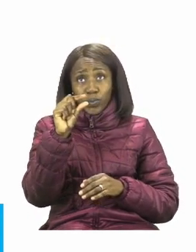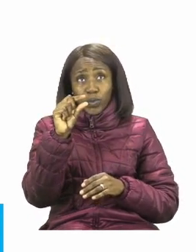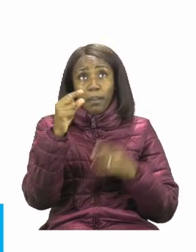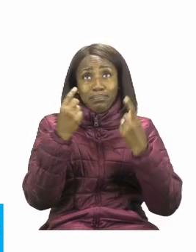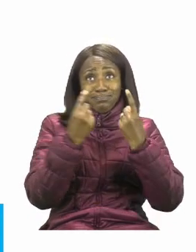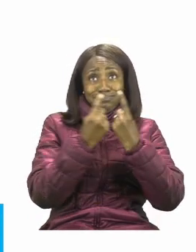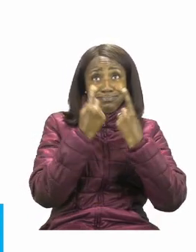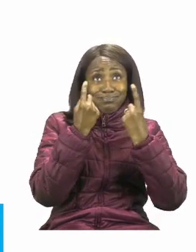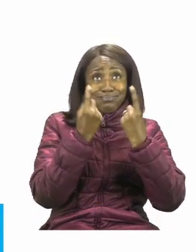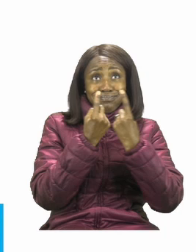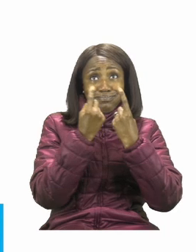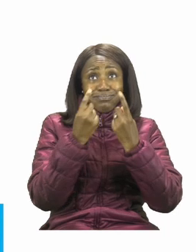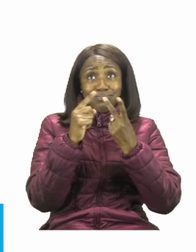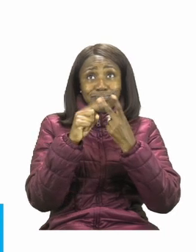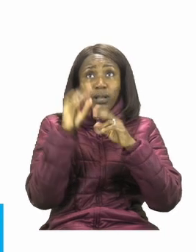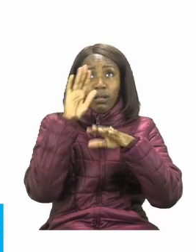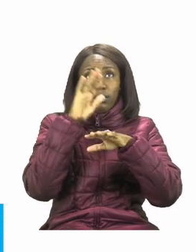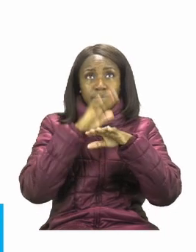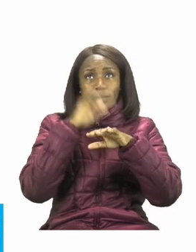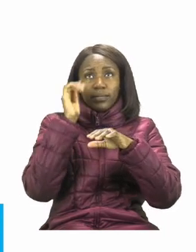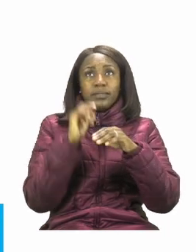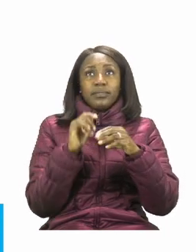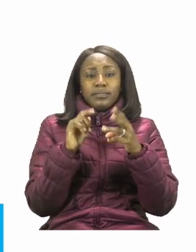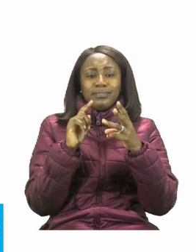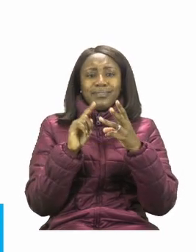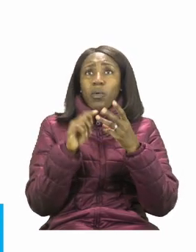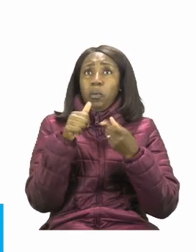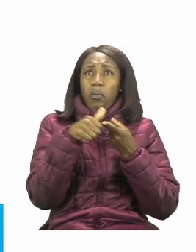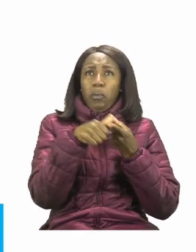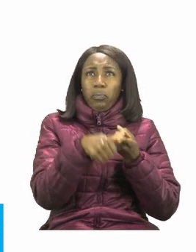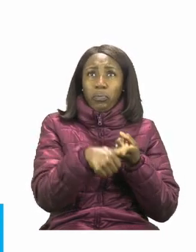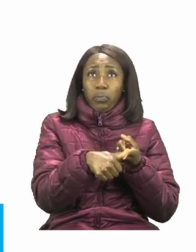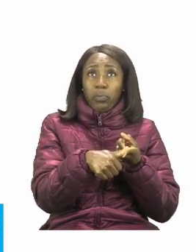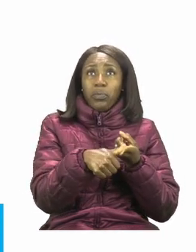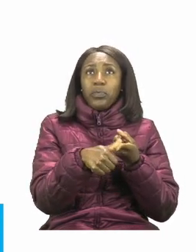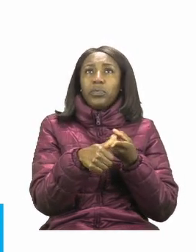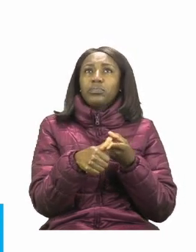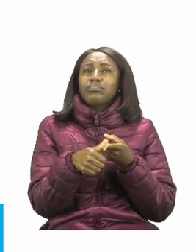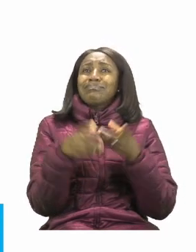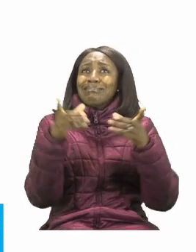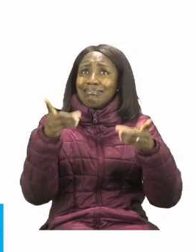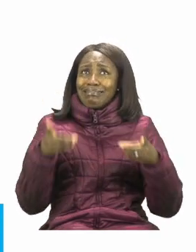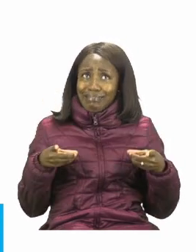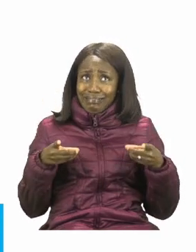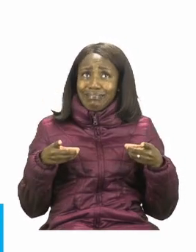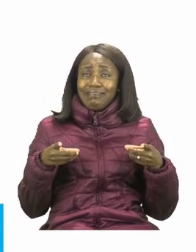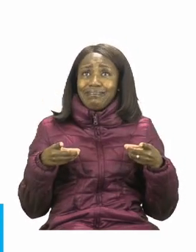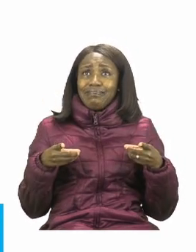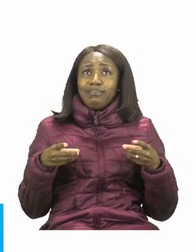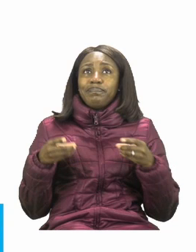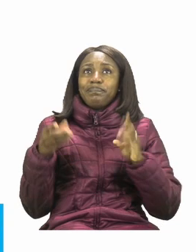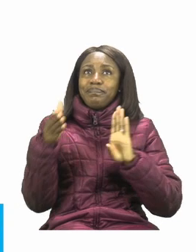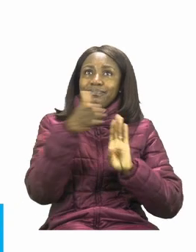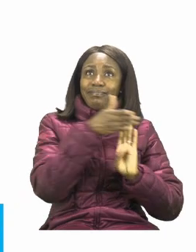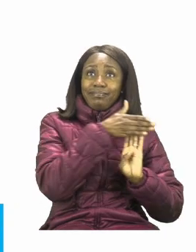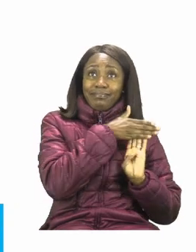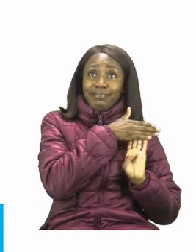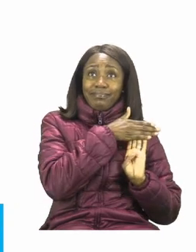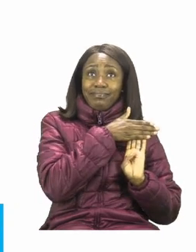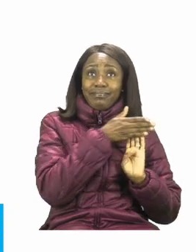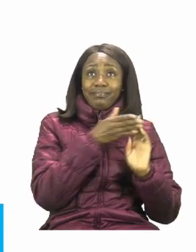Play, touch, harmful, dangerous, safe,